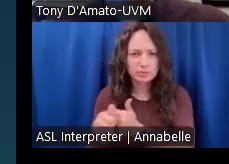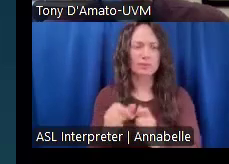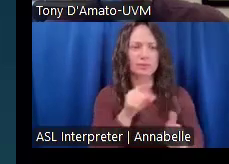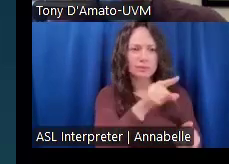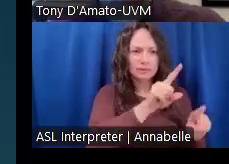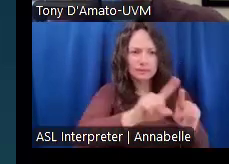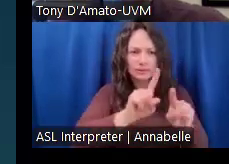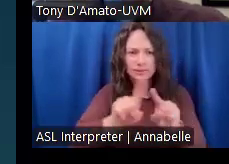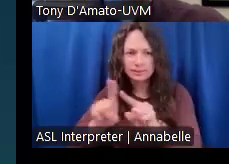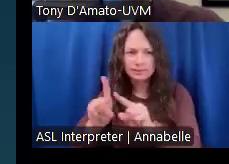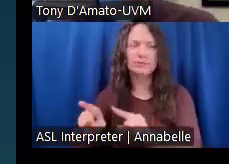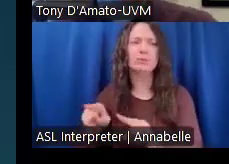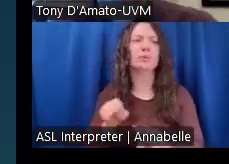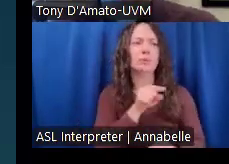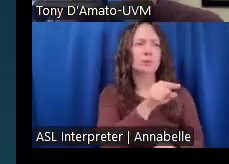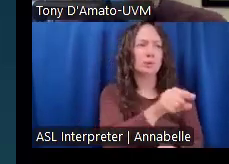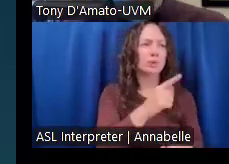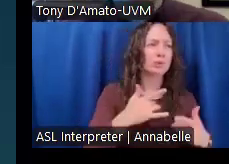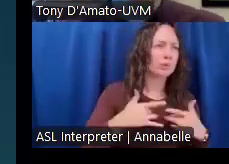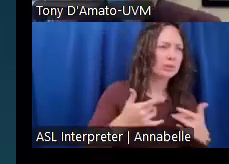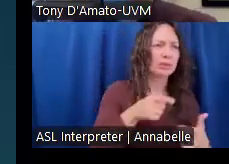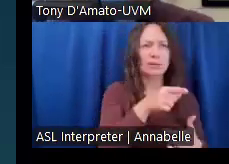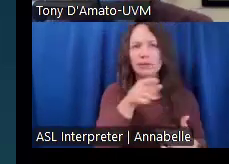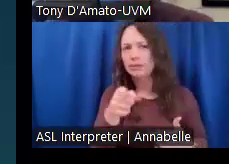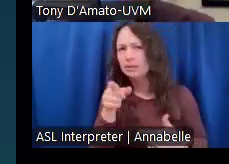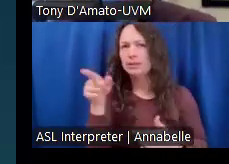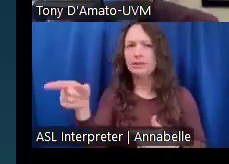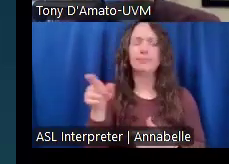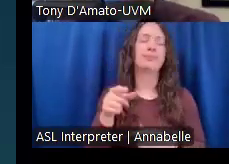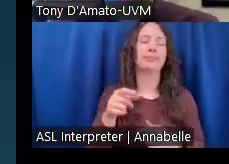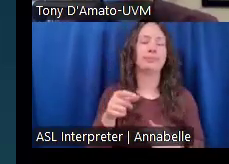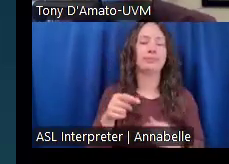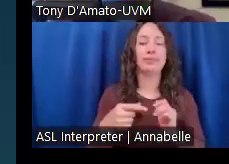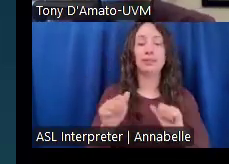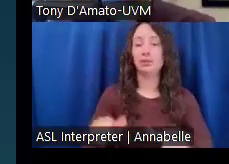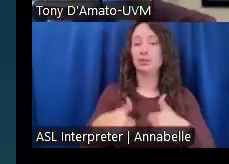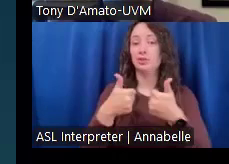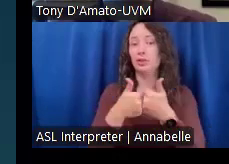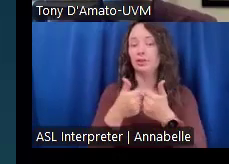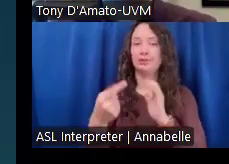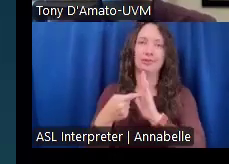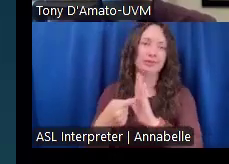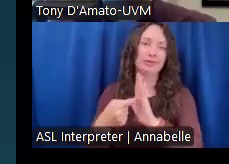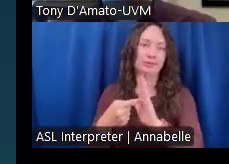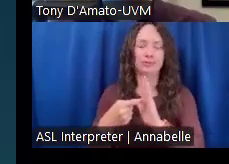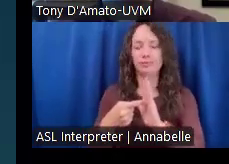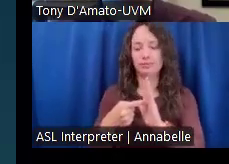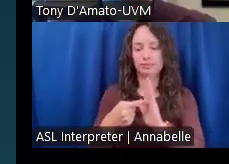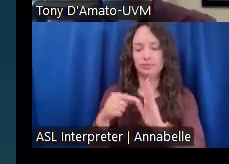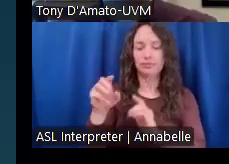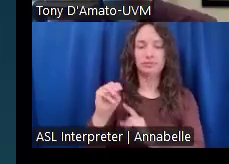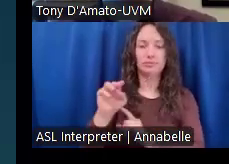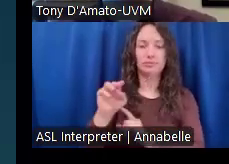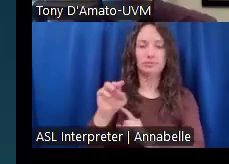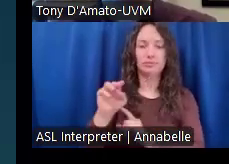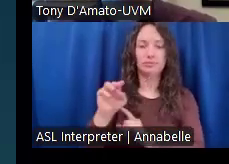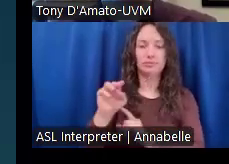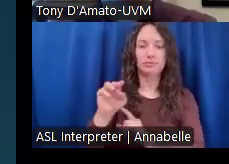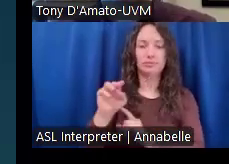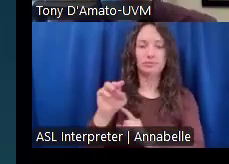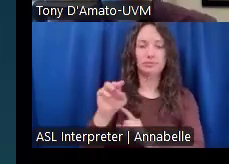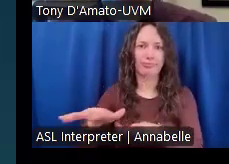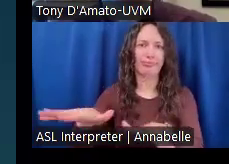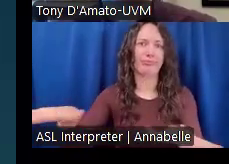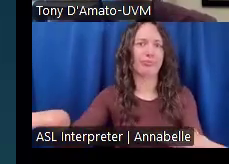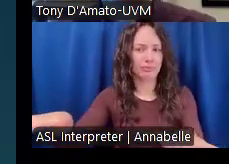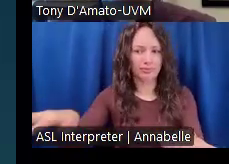the biggest challenges we have are having species like maple take over in the bottoms and